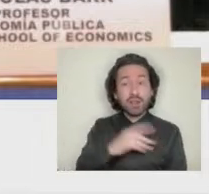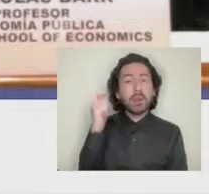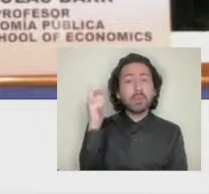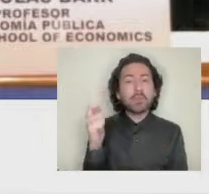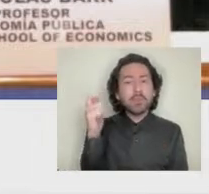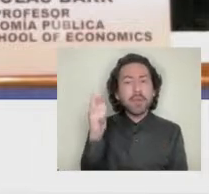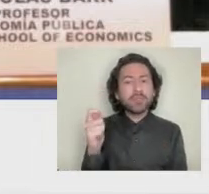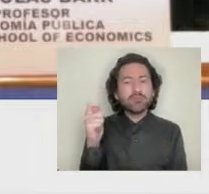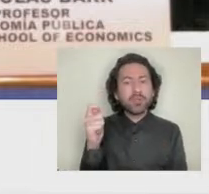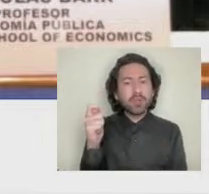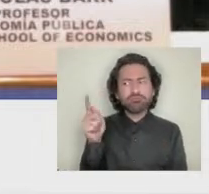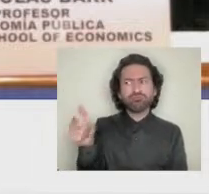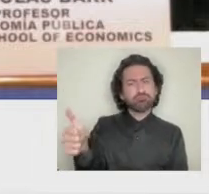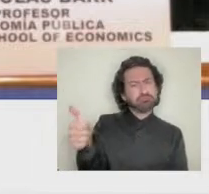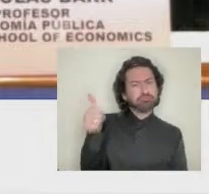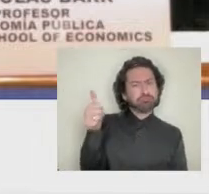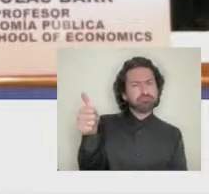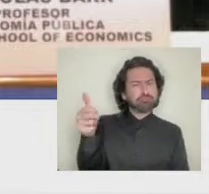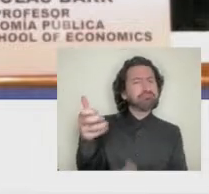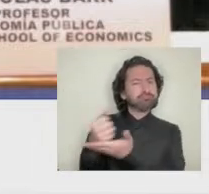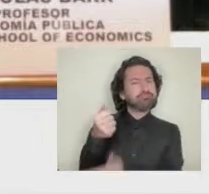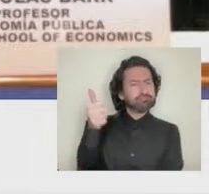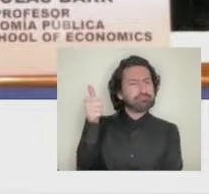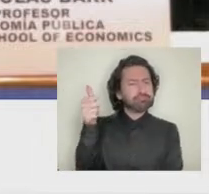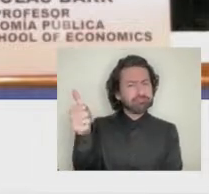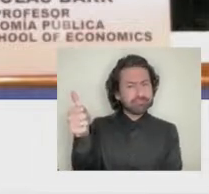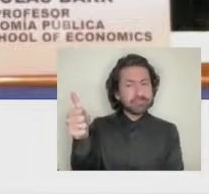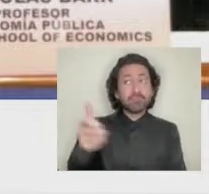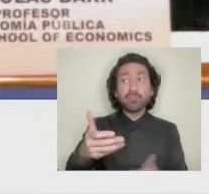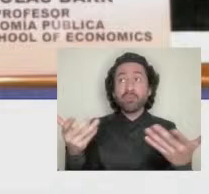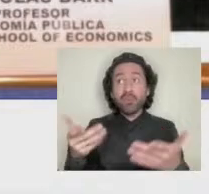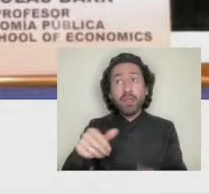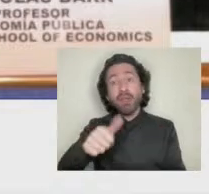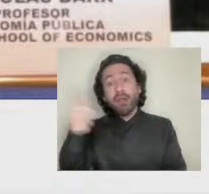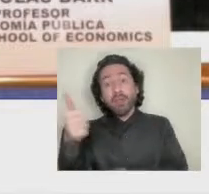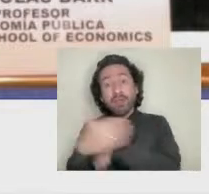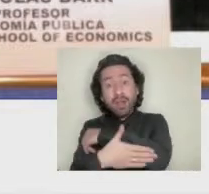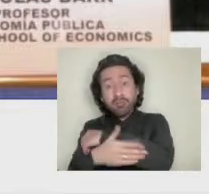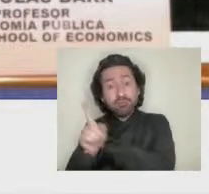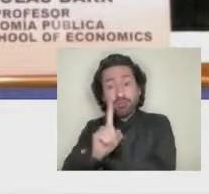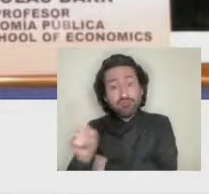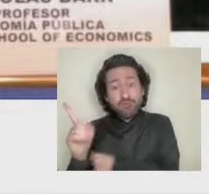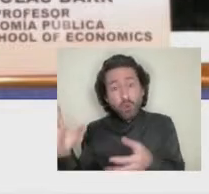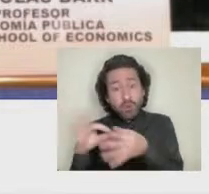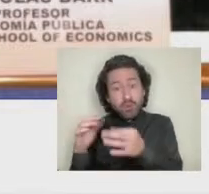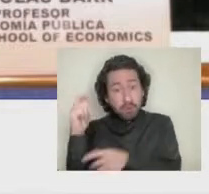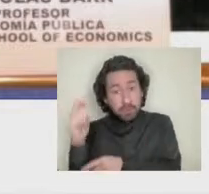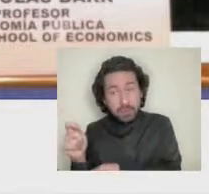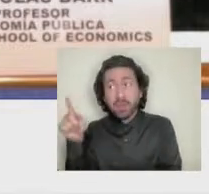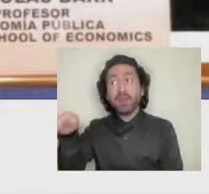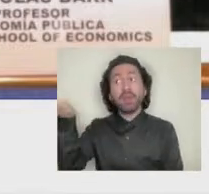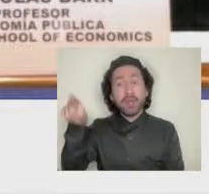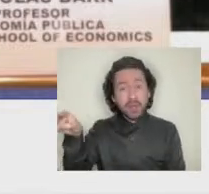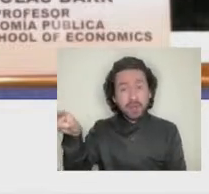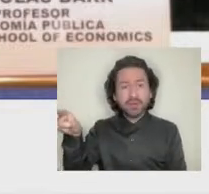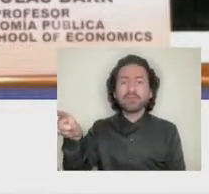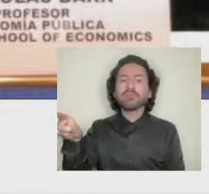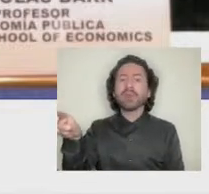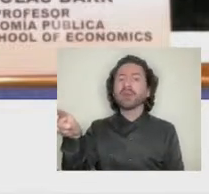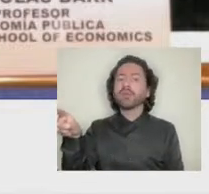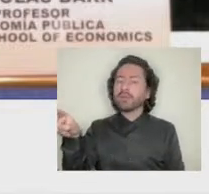doing that. Other countries with non-contributory pensions similarly have well-designed tapers.